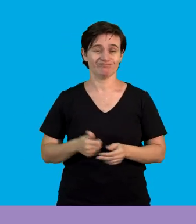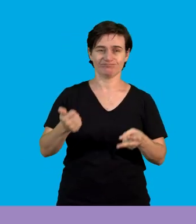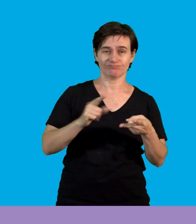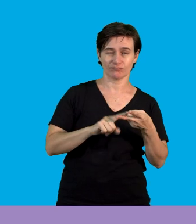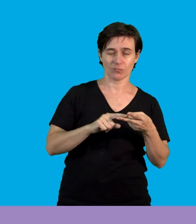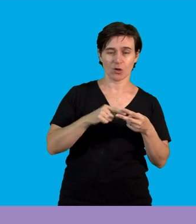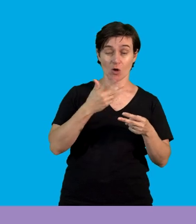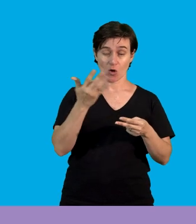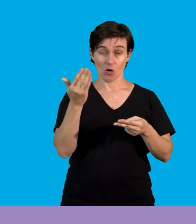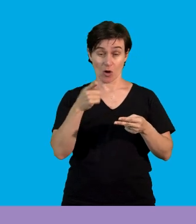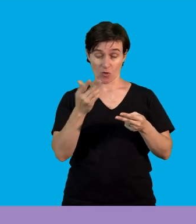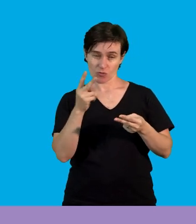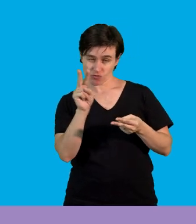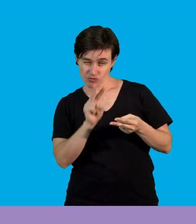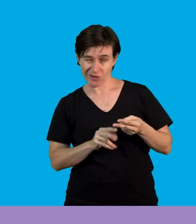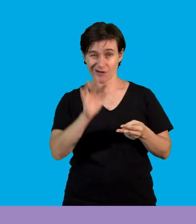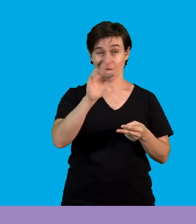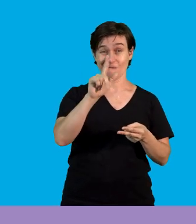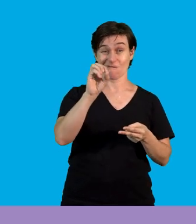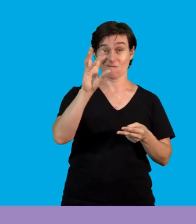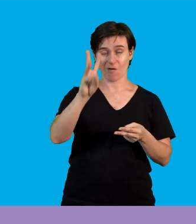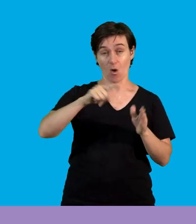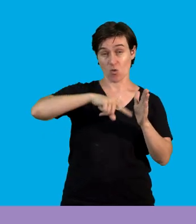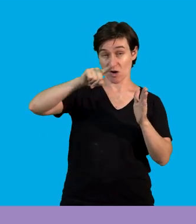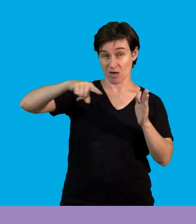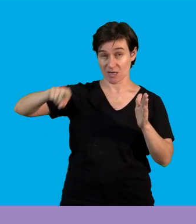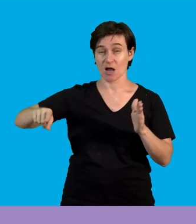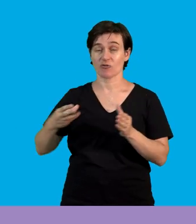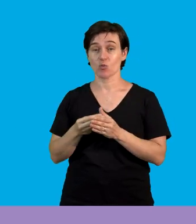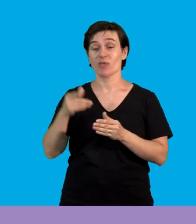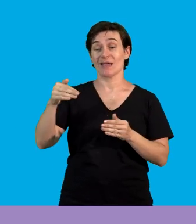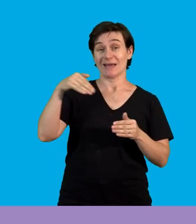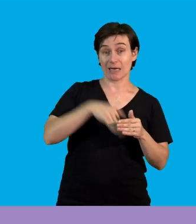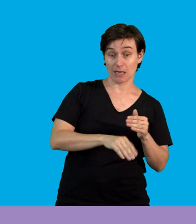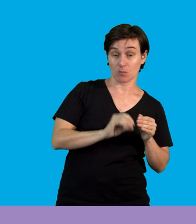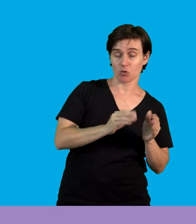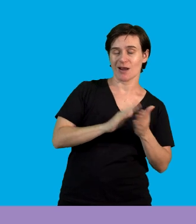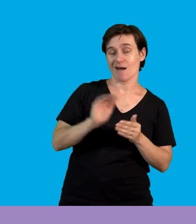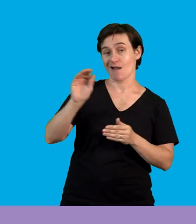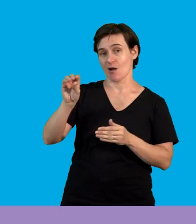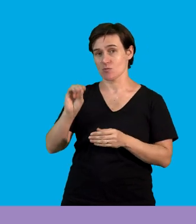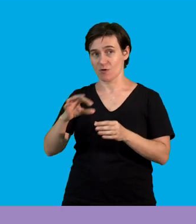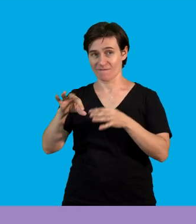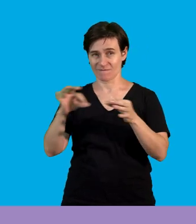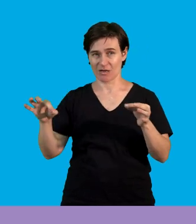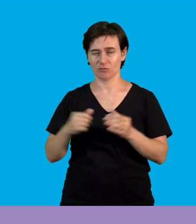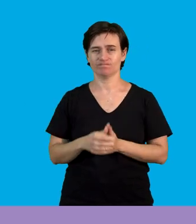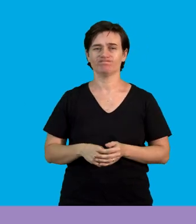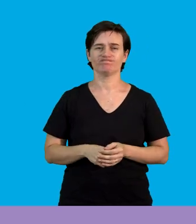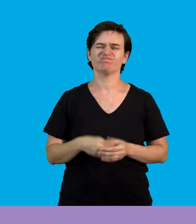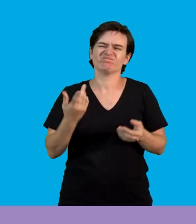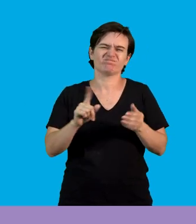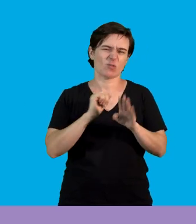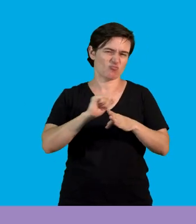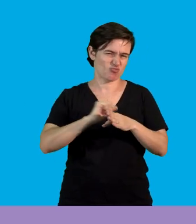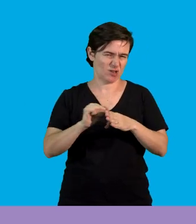to read flow diagrams with input and output values. Let's do some pre-knowledge practice. Number